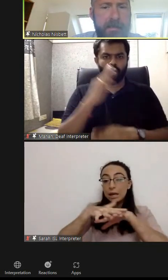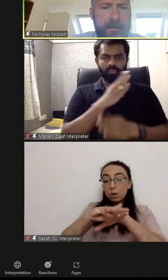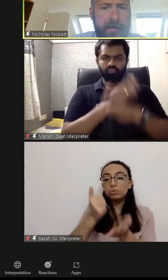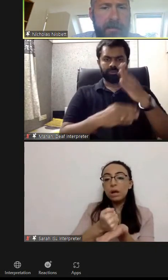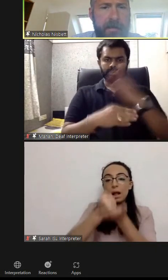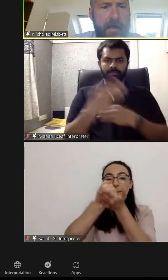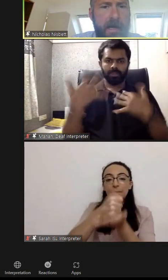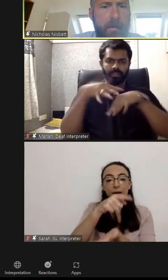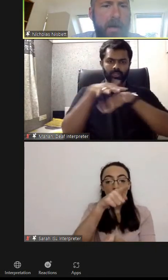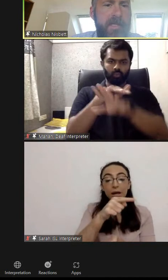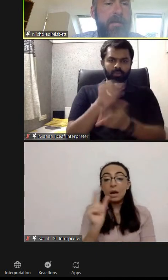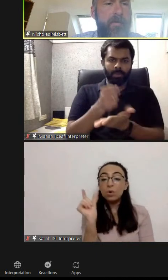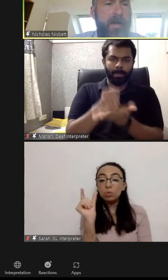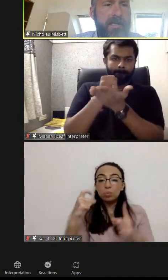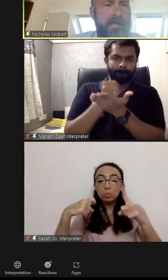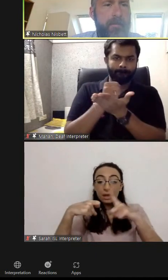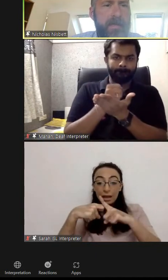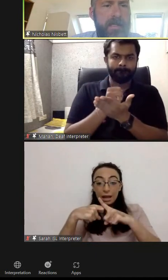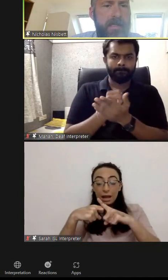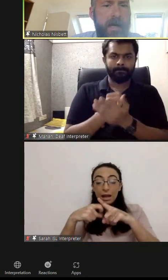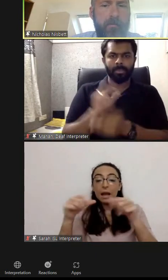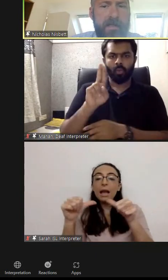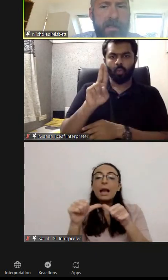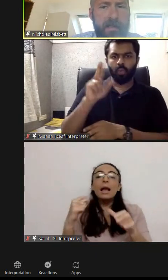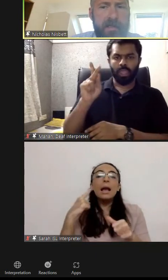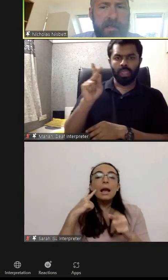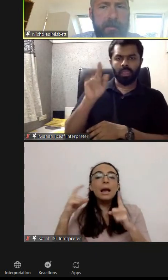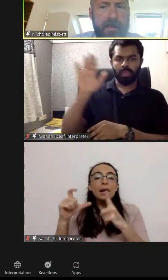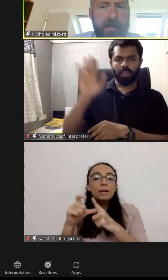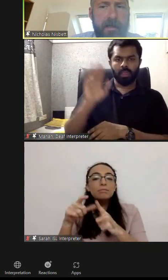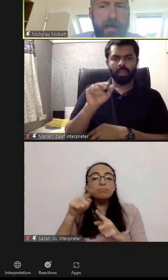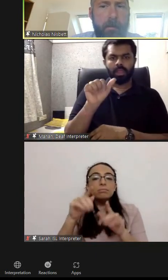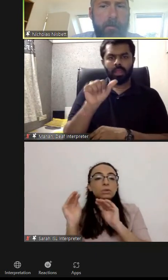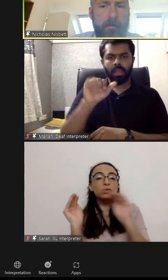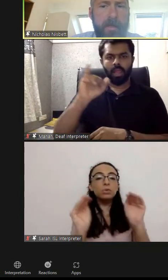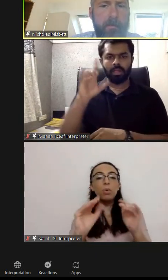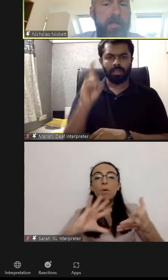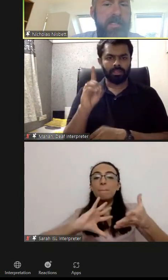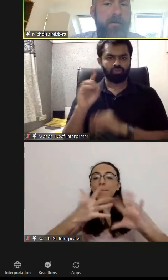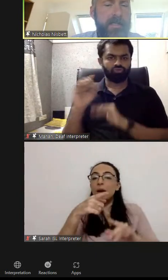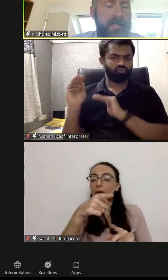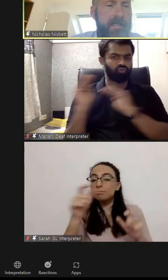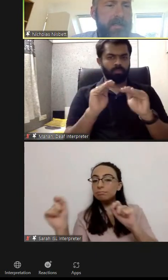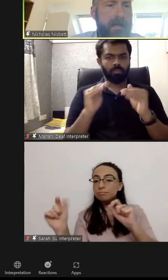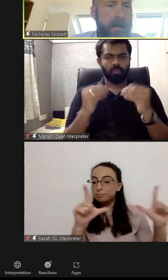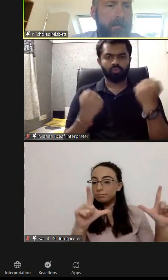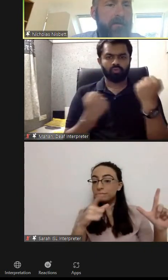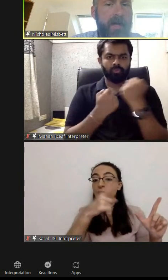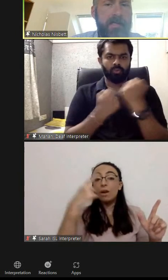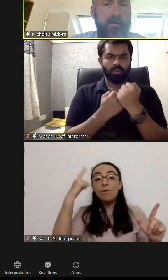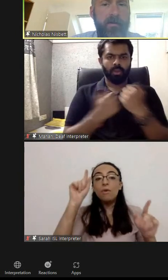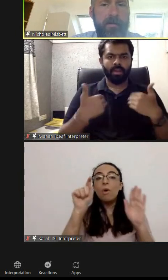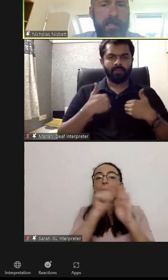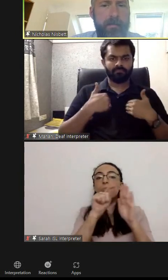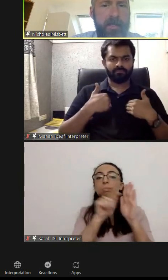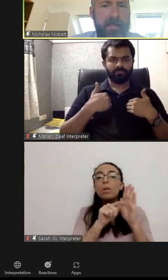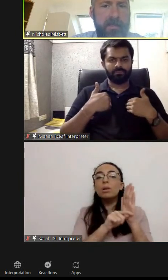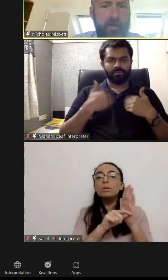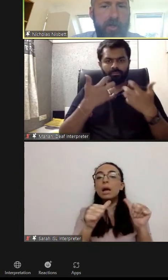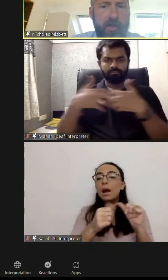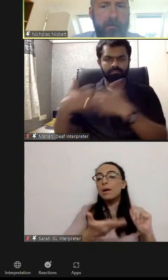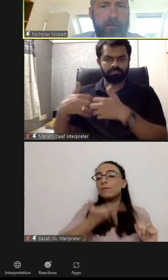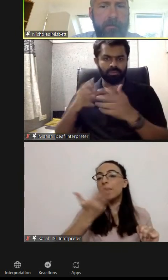Aid, and which summarises some of the research and some of the policy-oriented advice on